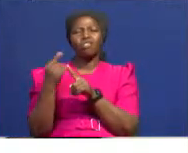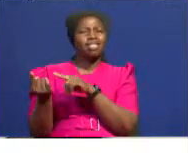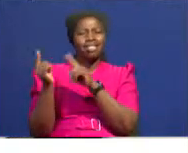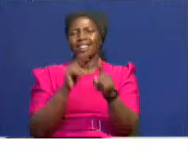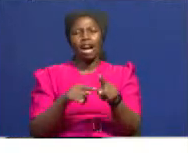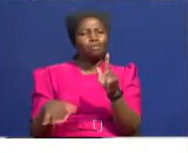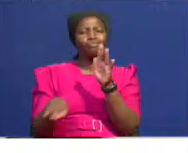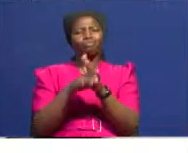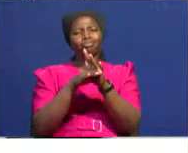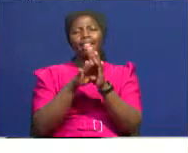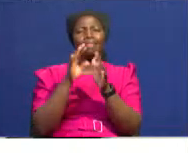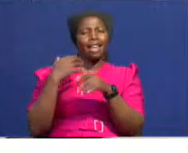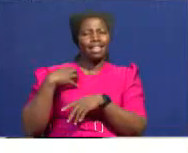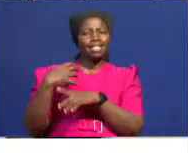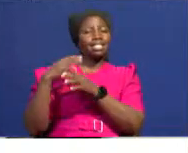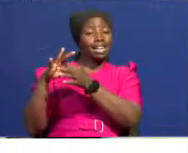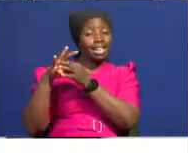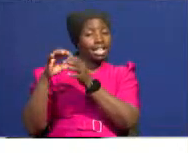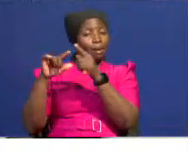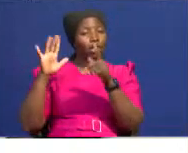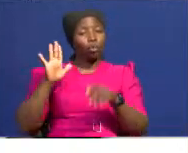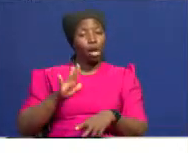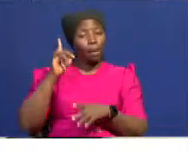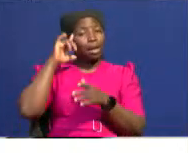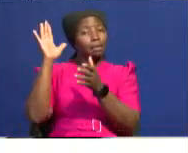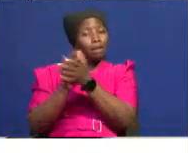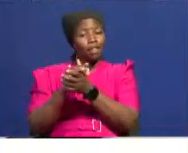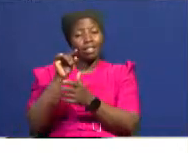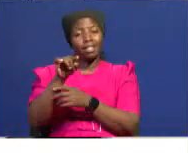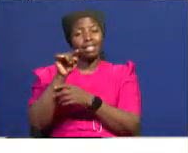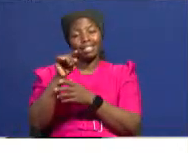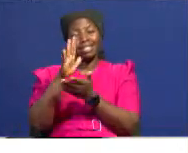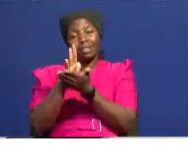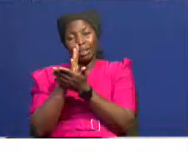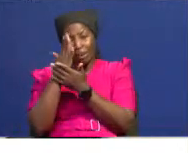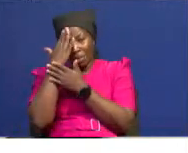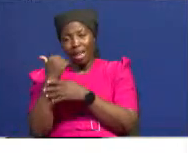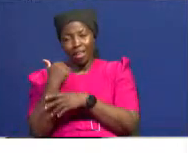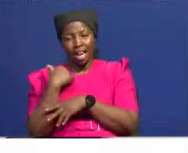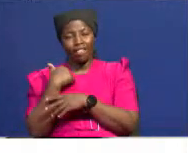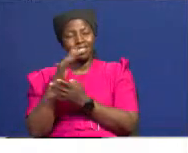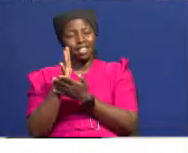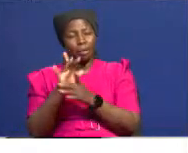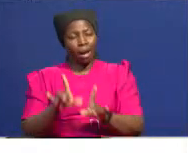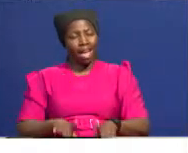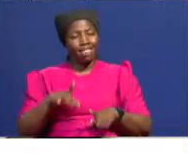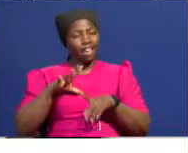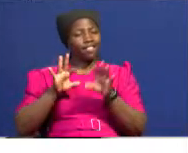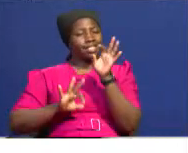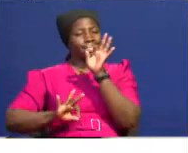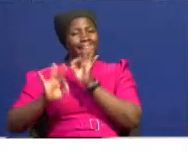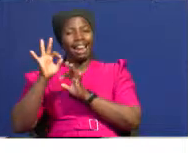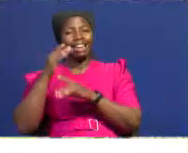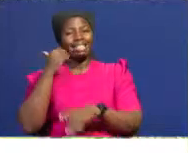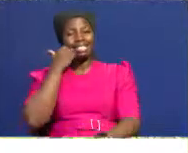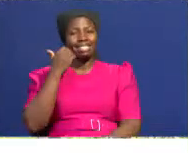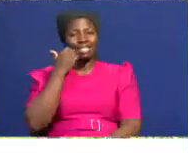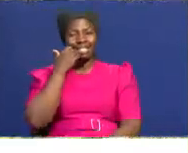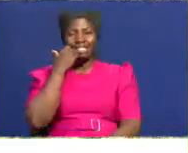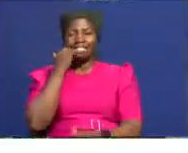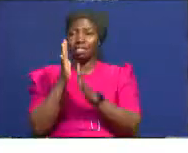the women believe it is also the cause of some lifestyle diseases. Marie Yambo with the story.